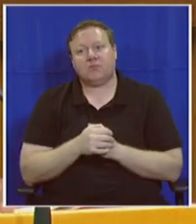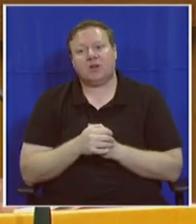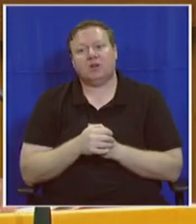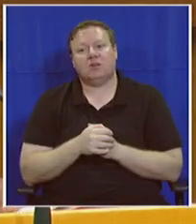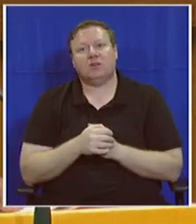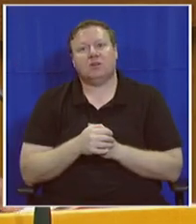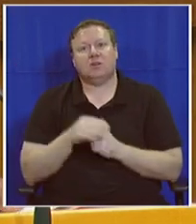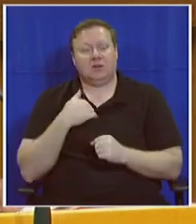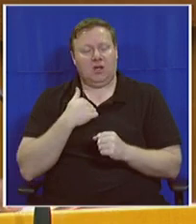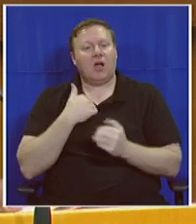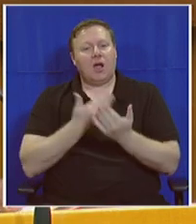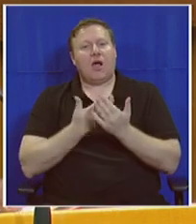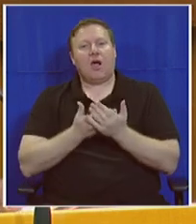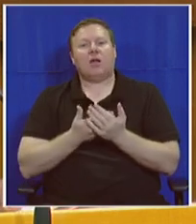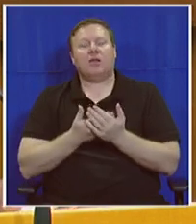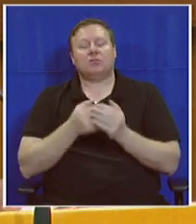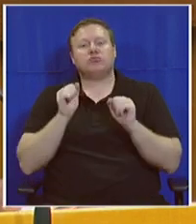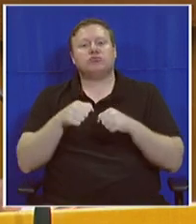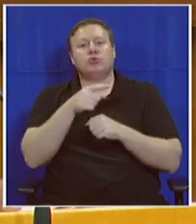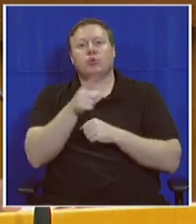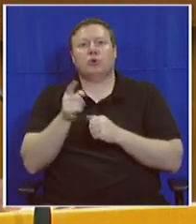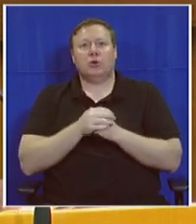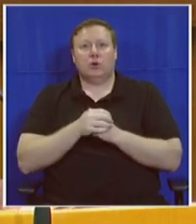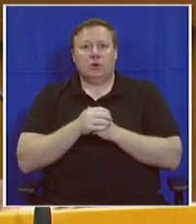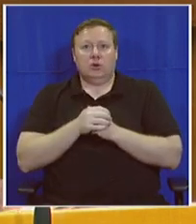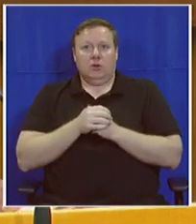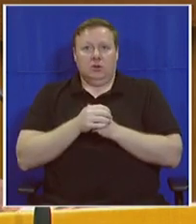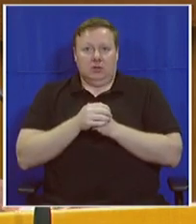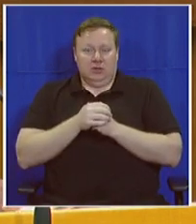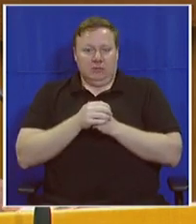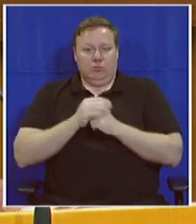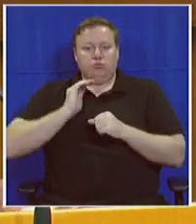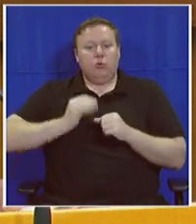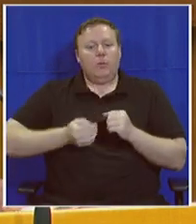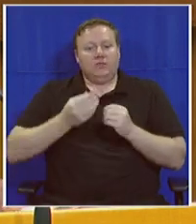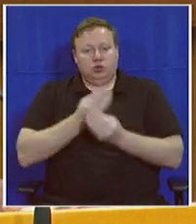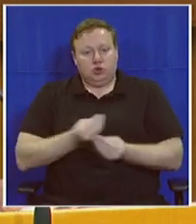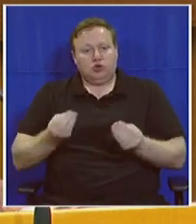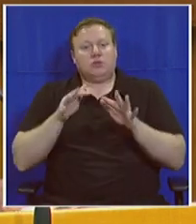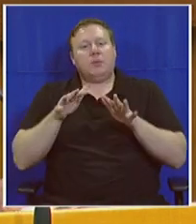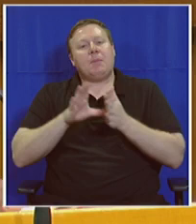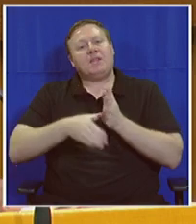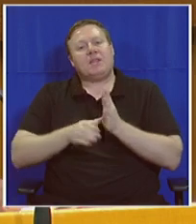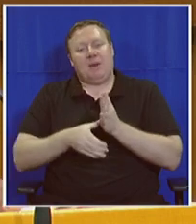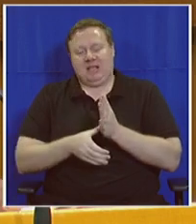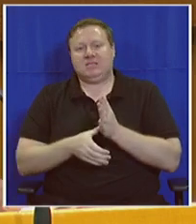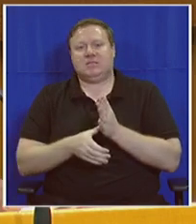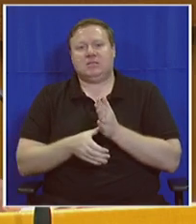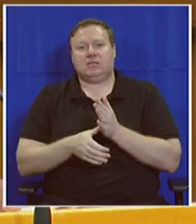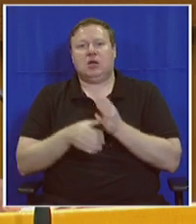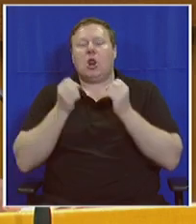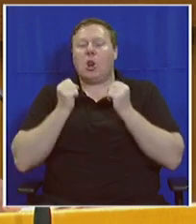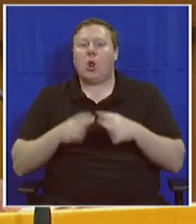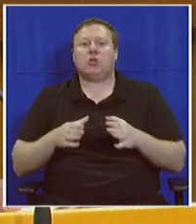I can assure you that women, children, and people with disabilities have lost an